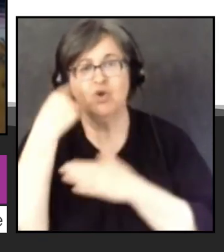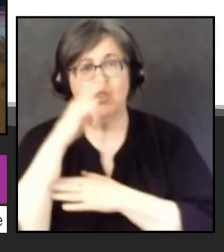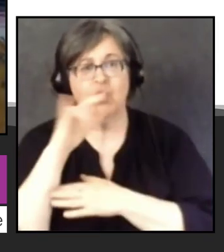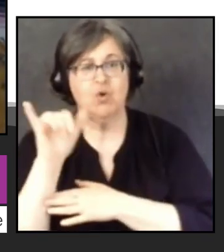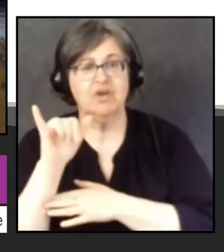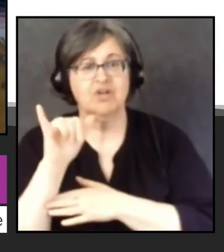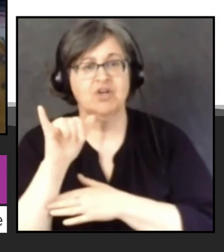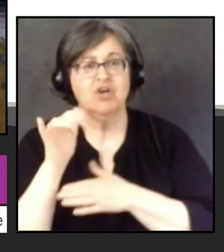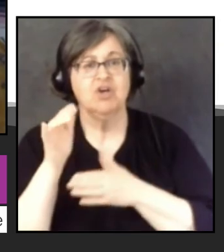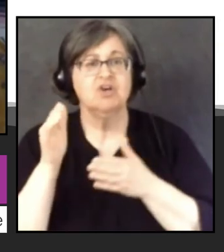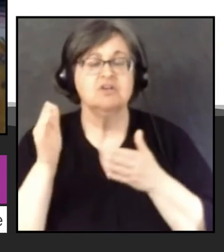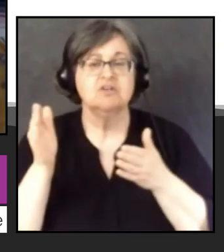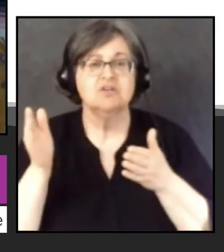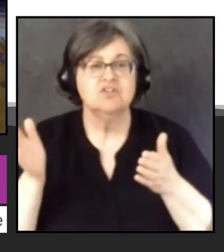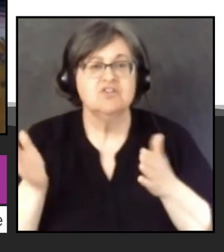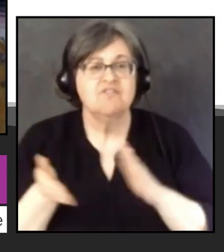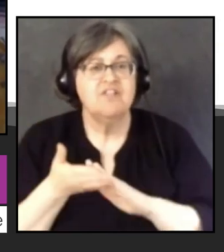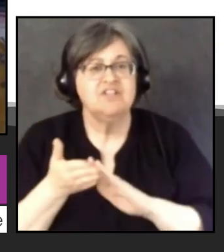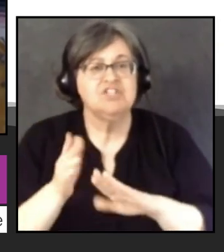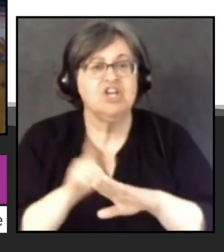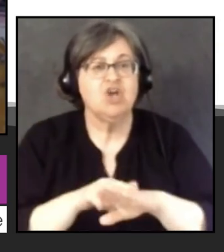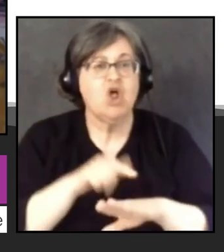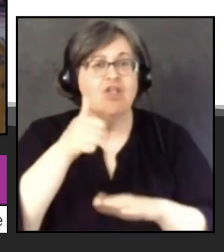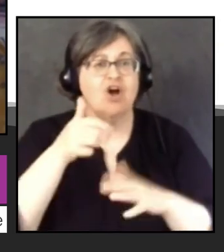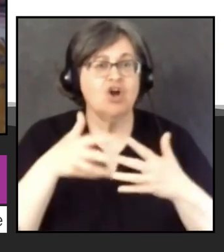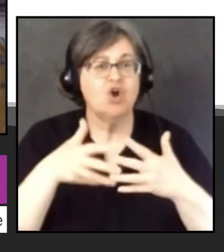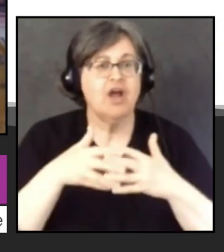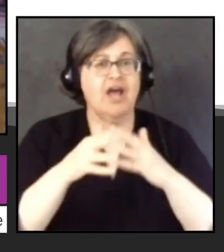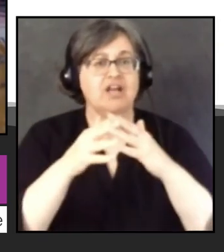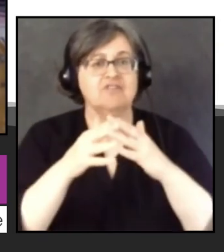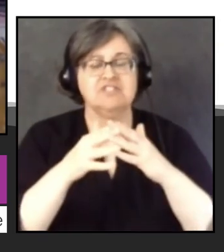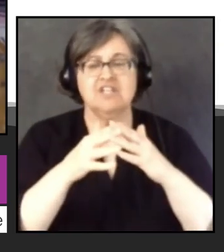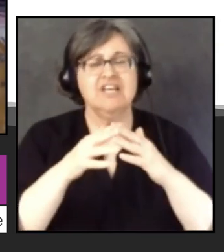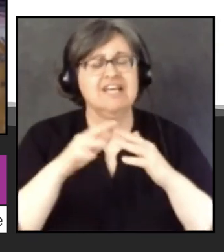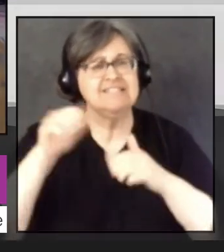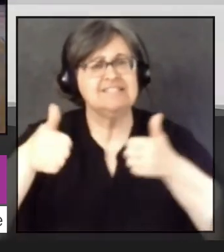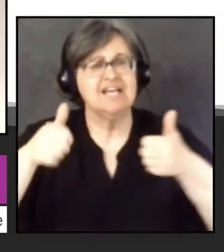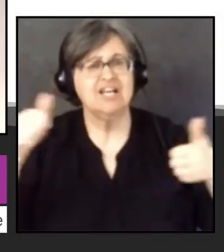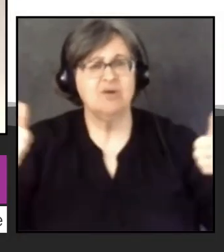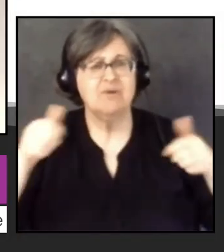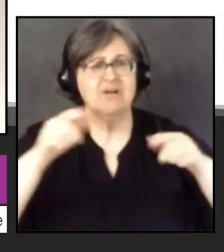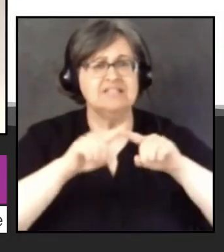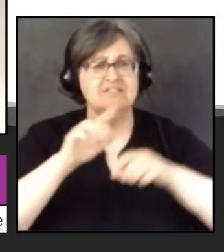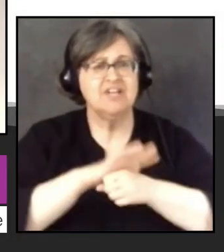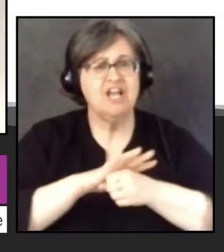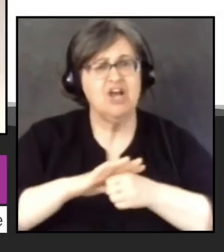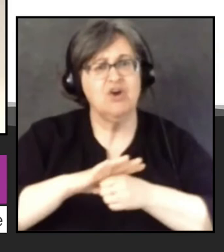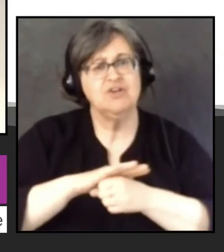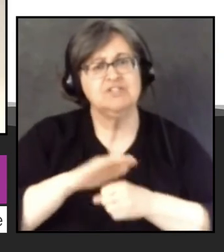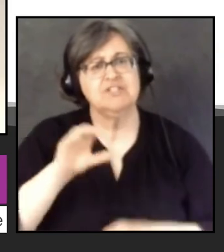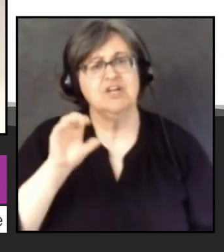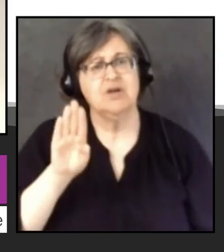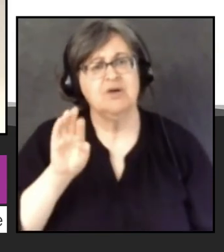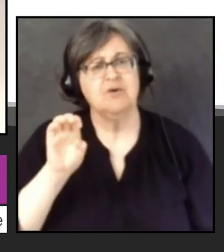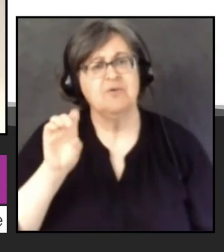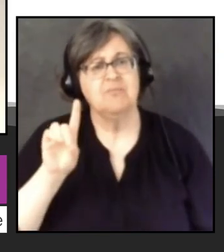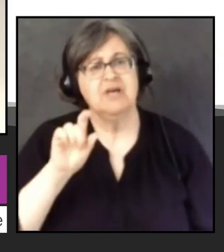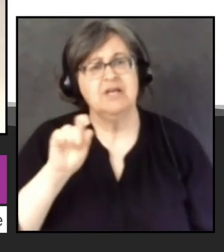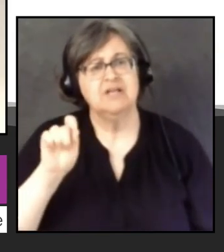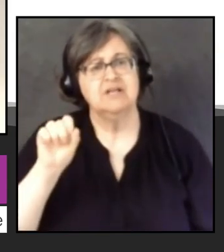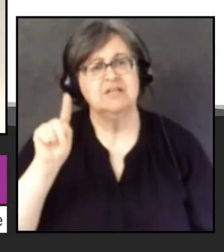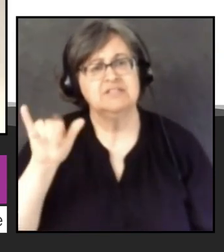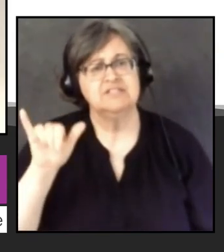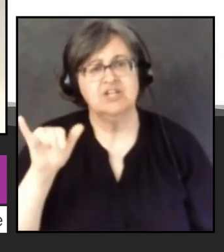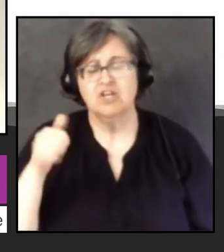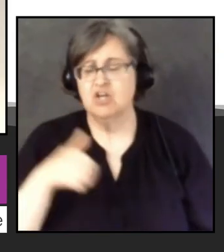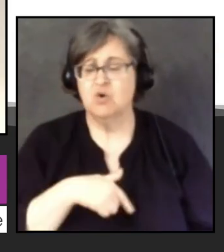to facilitate a longer activation within different locations of Bed-Stuy. This activity can also exist in many